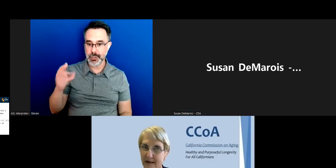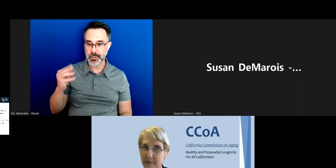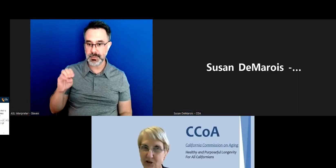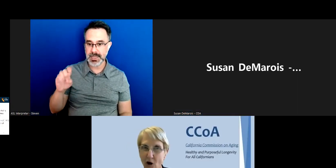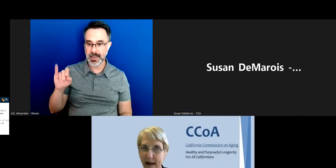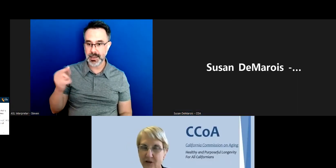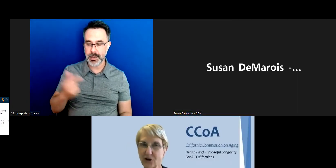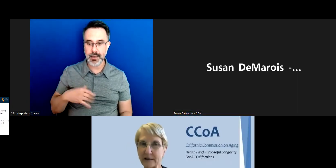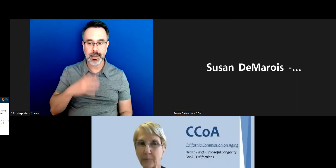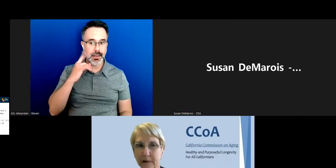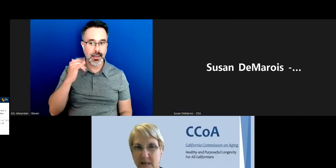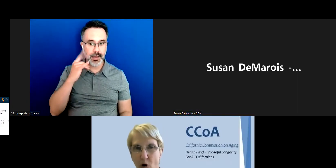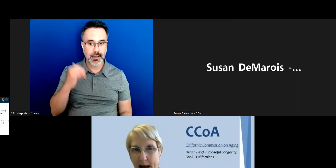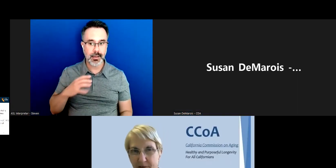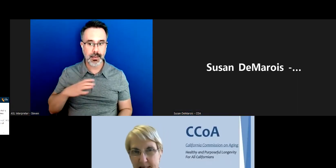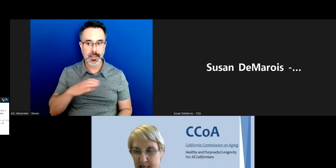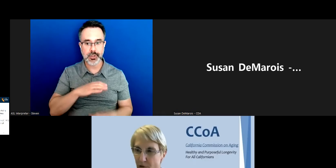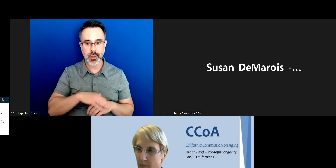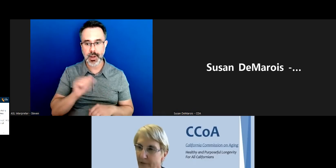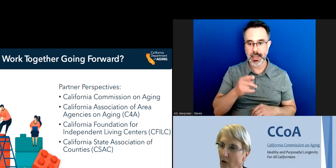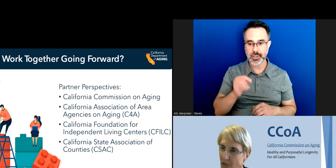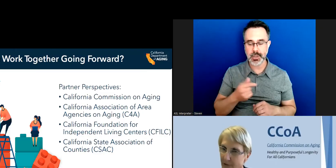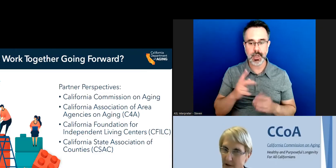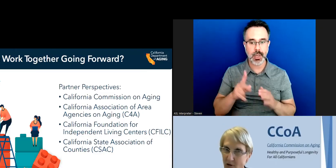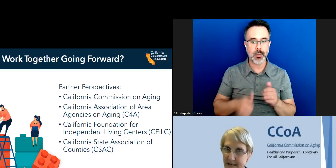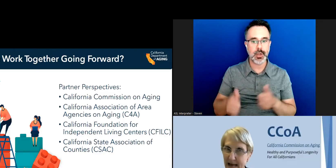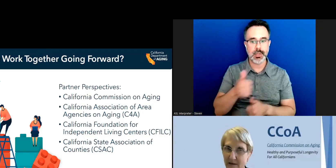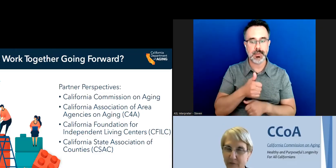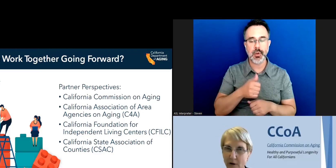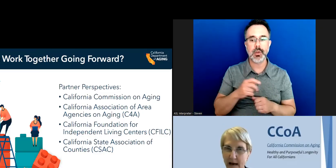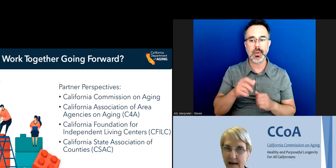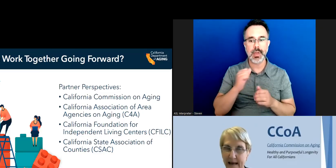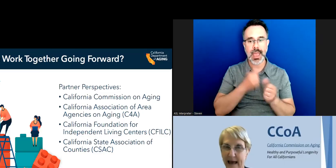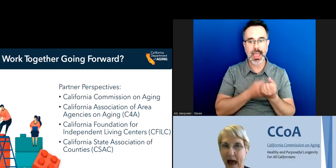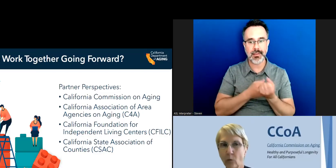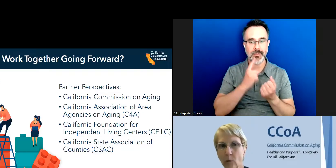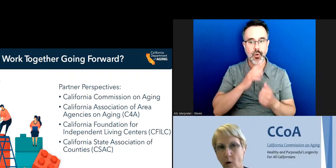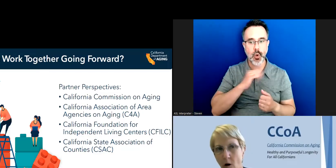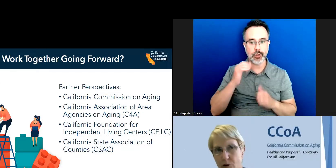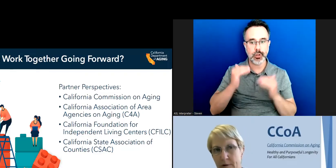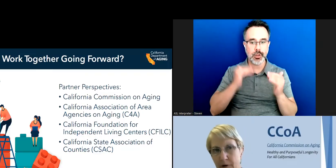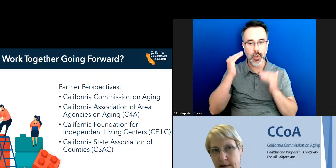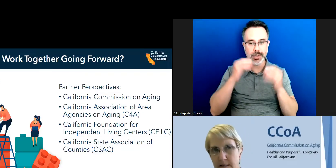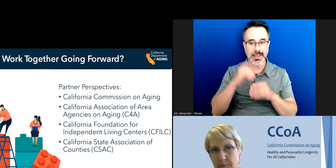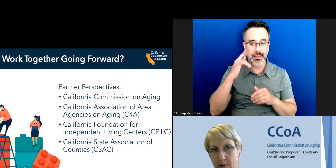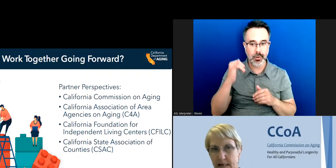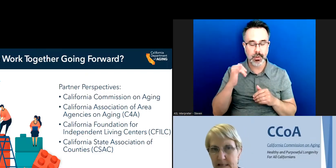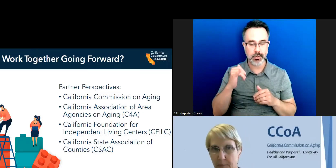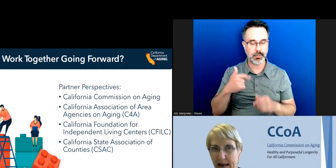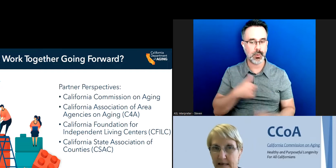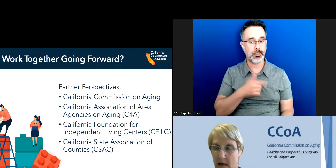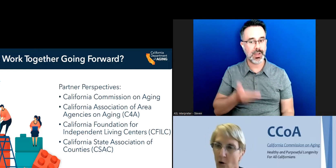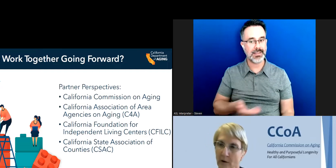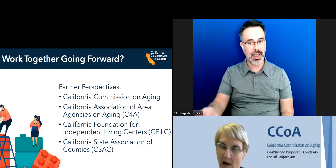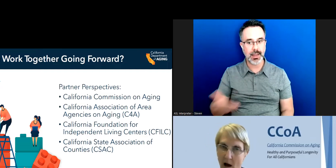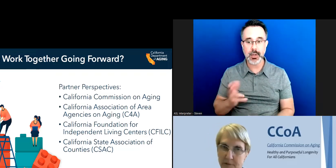California Commission on Aging, the principal advocacy group for older adults in California. And we were also invited to